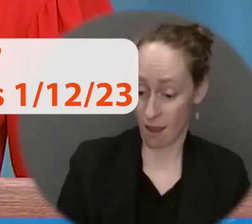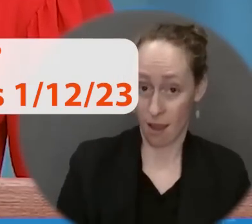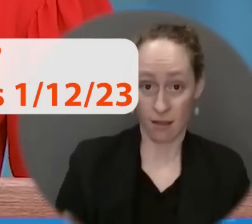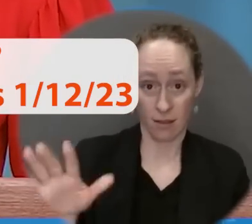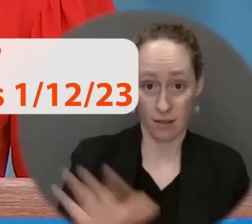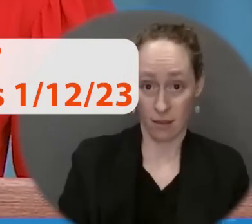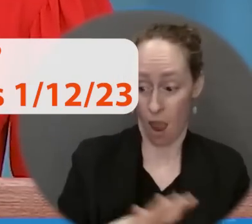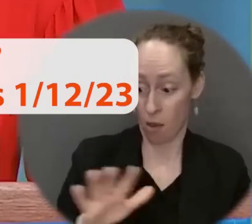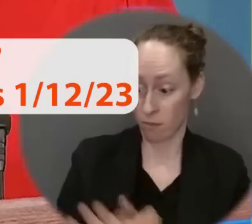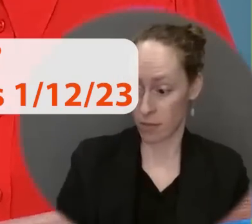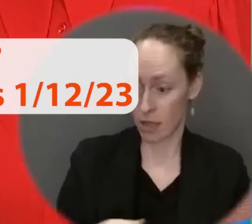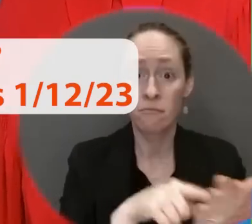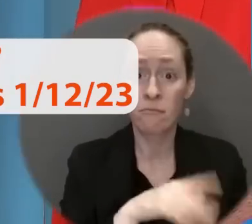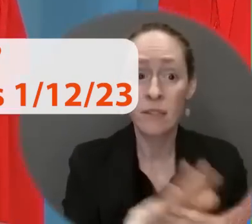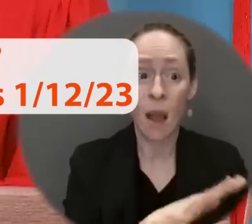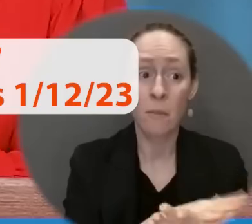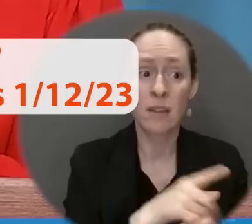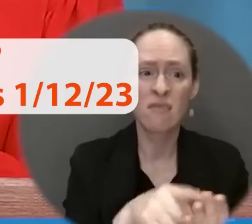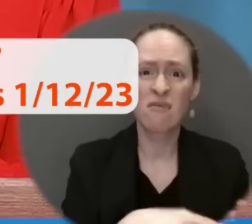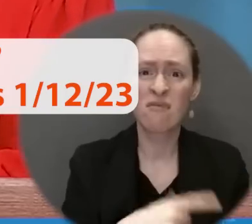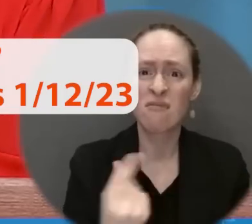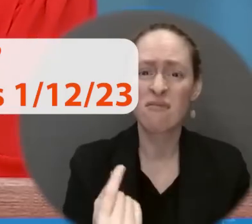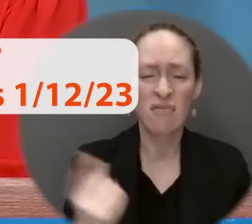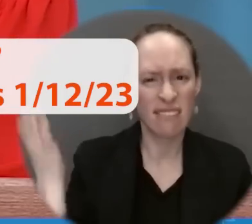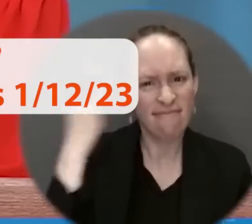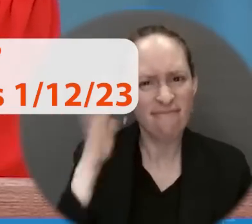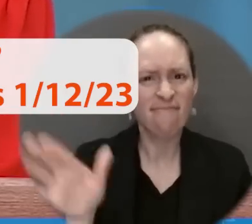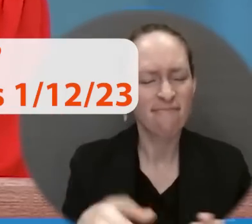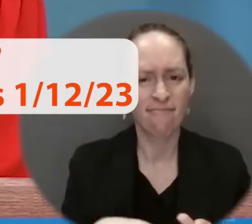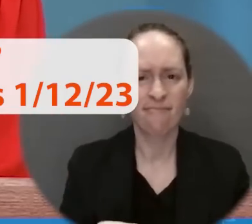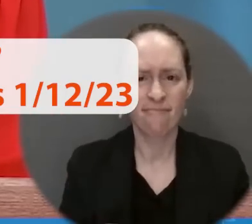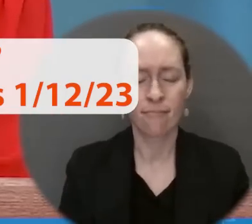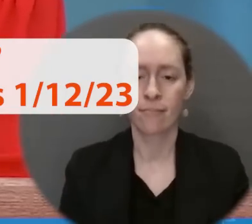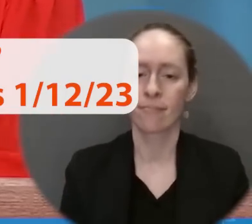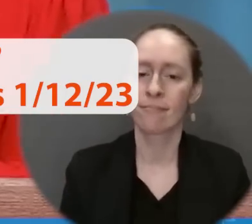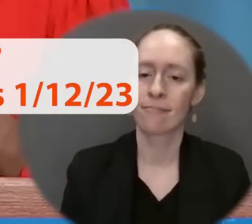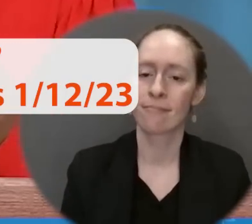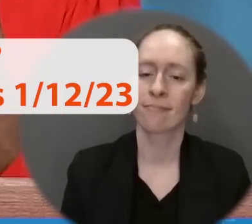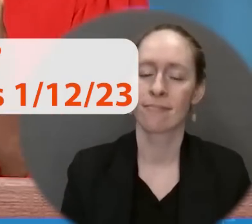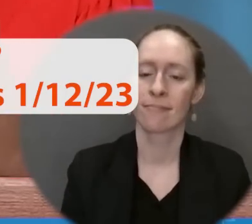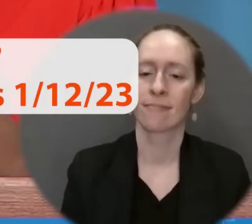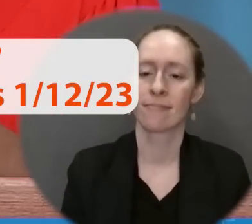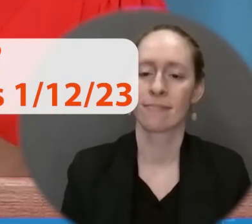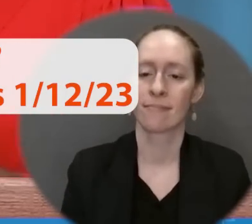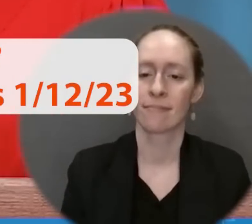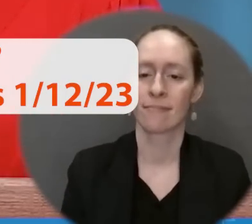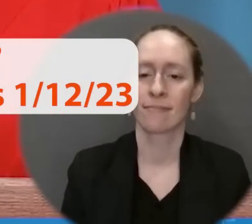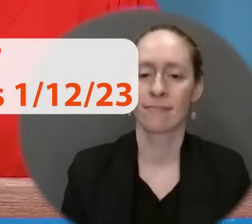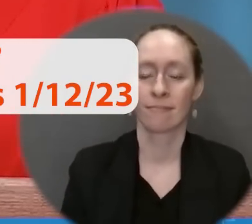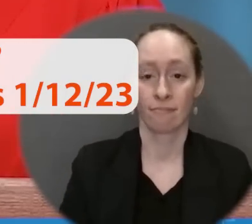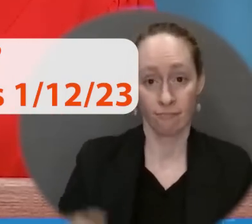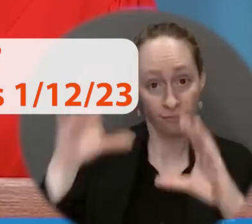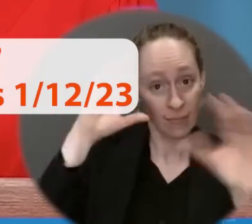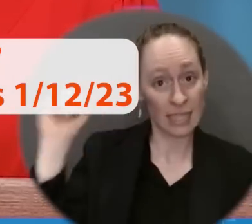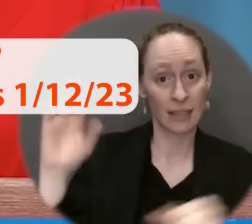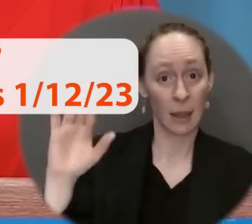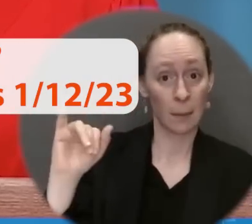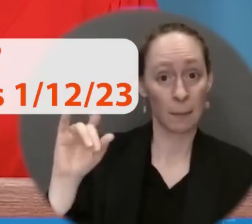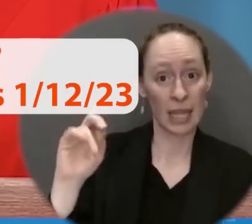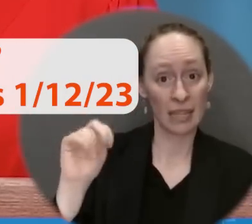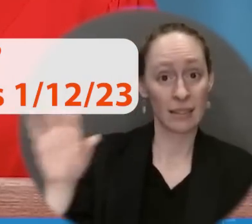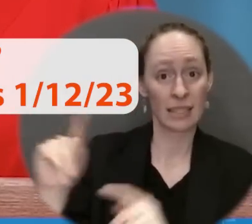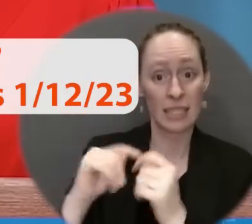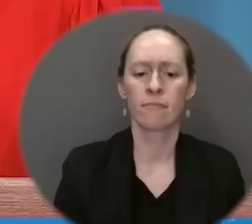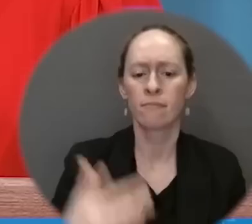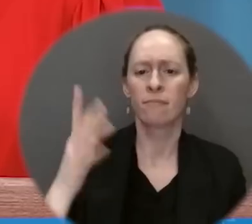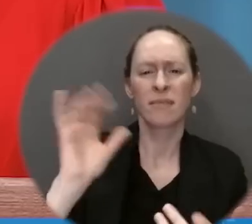it. They reached out to the archives. What he did and what his team did is the minute that they realized that the documents were there, they reached